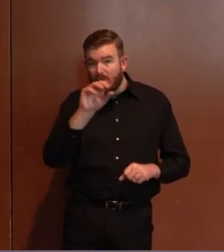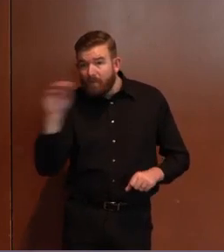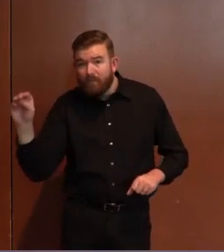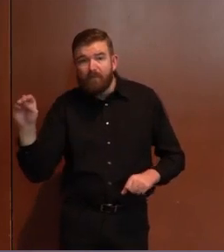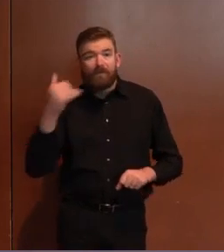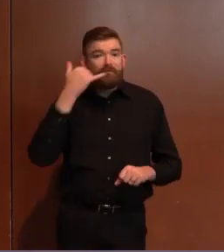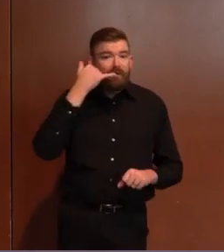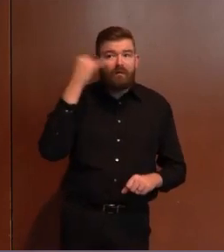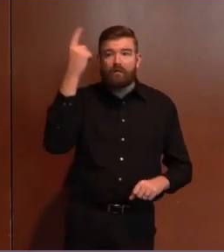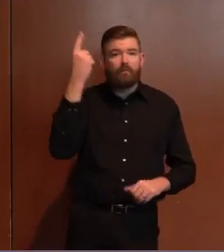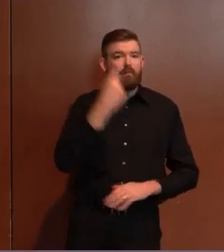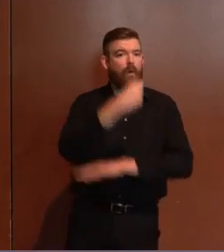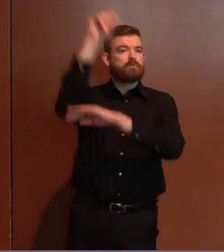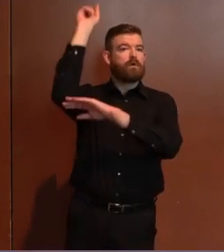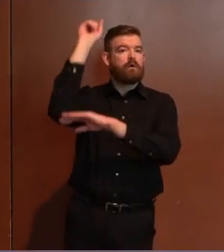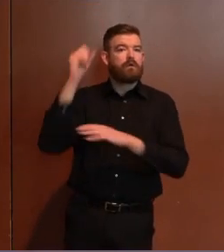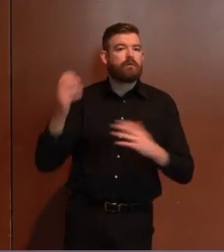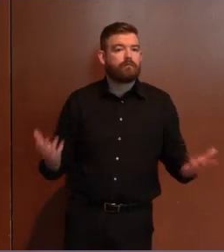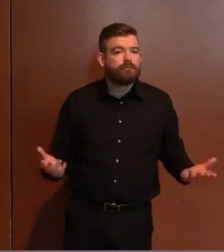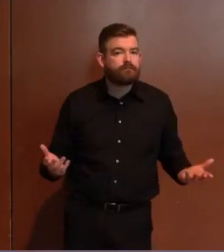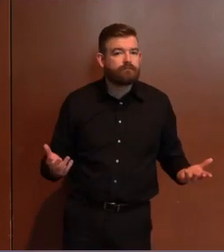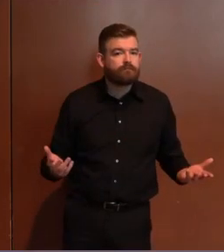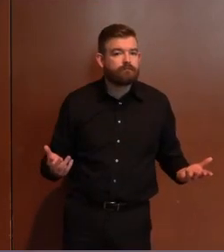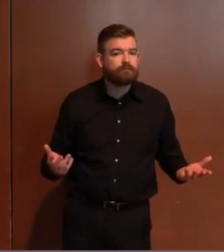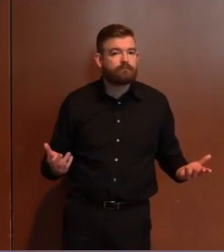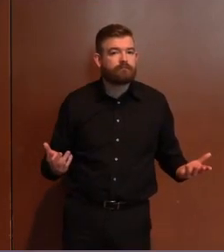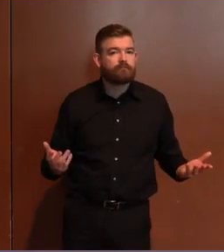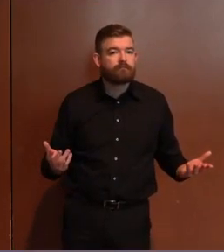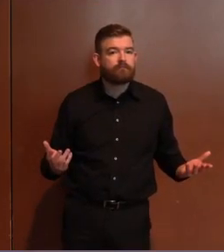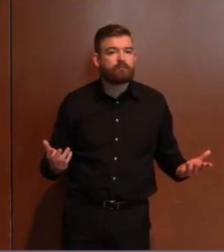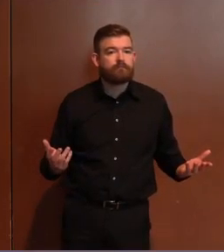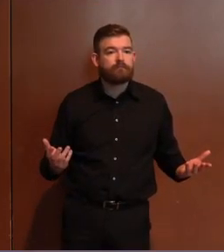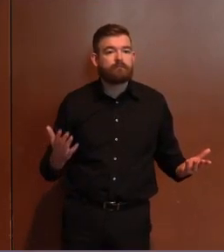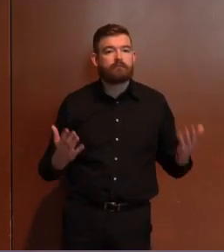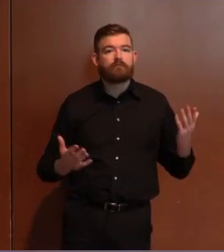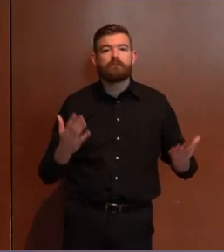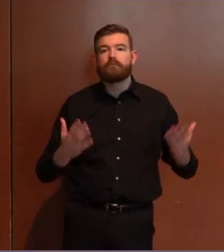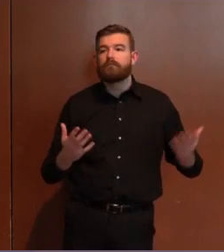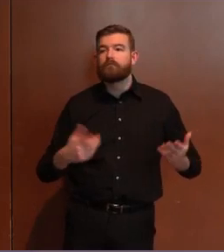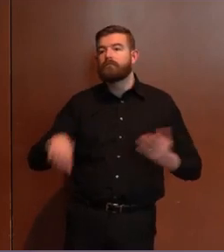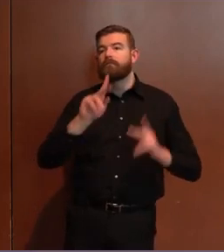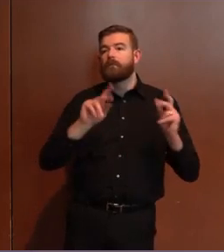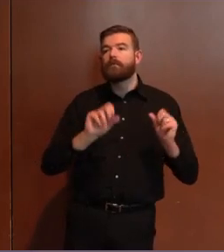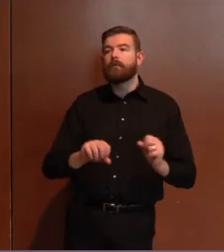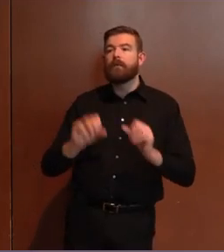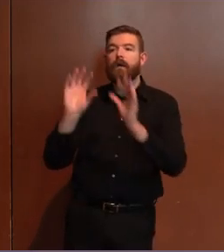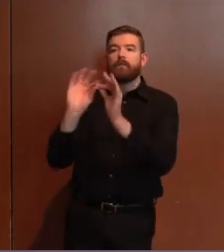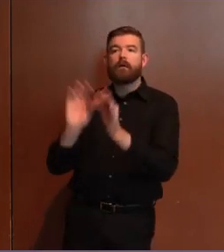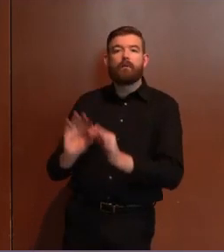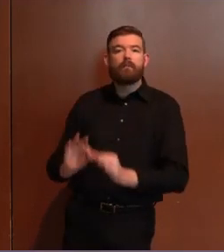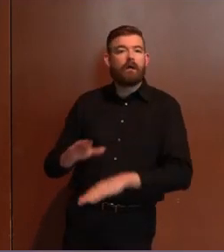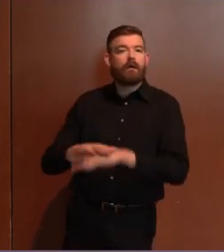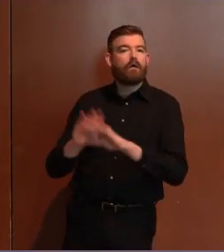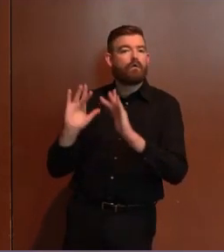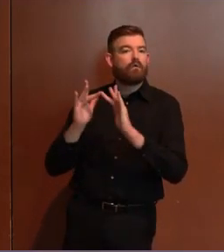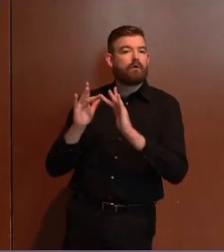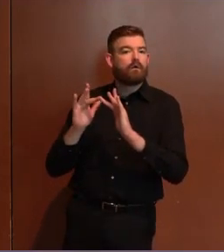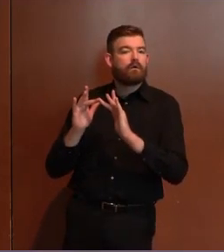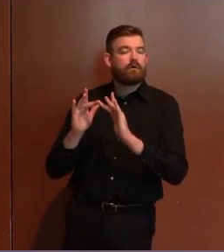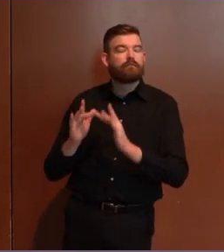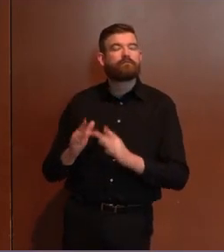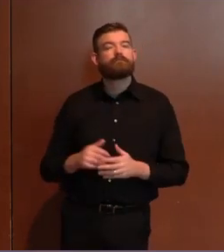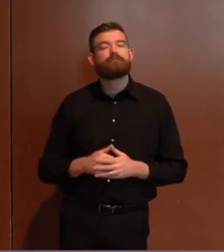but we cannot be gathering right now. And the most tragic, for obvious reasons, but the one that really hurts the most